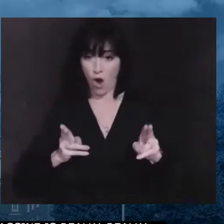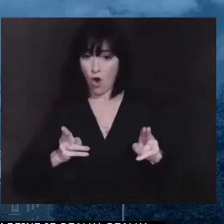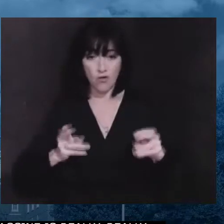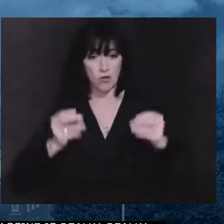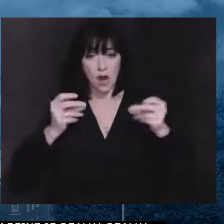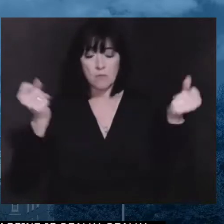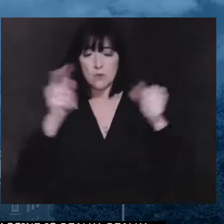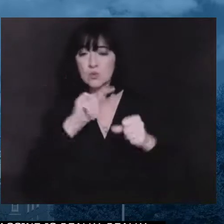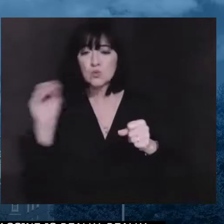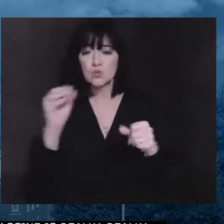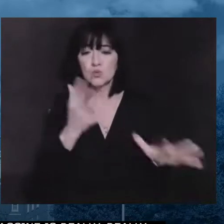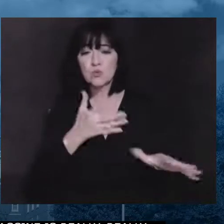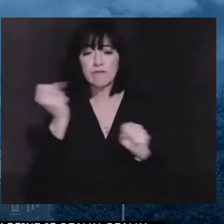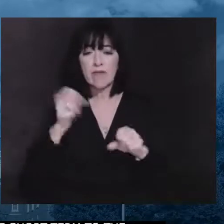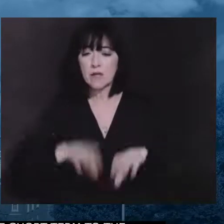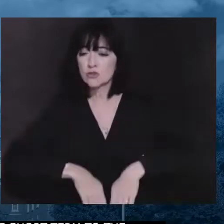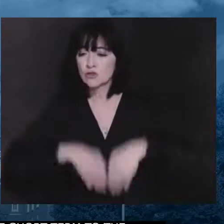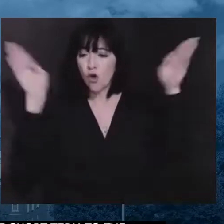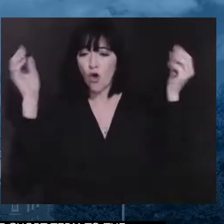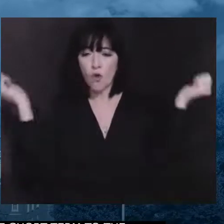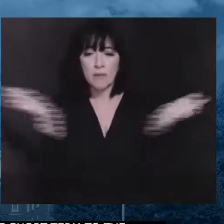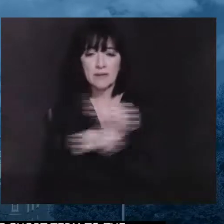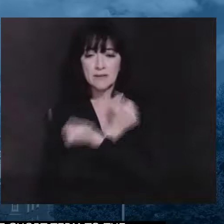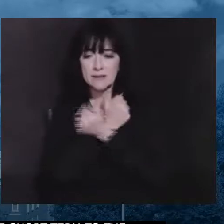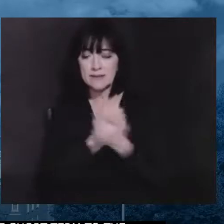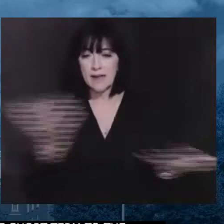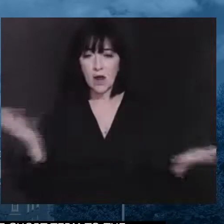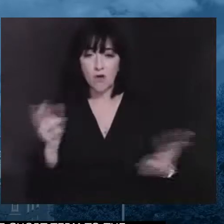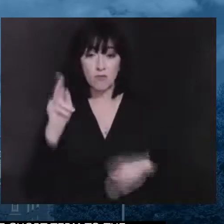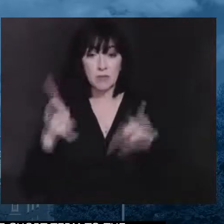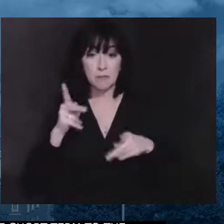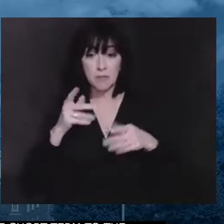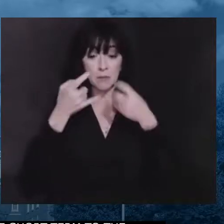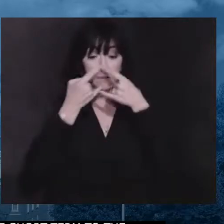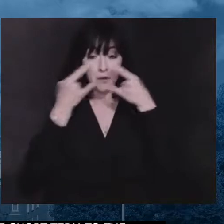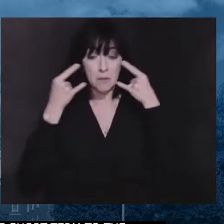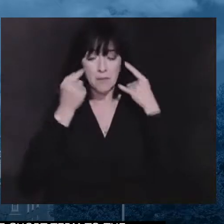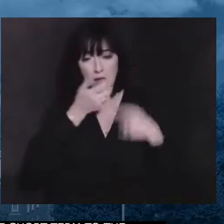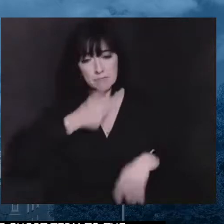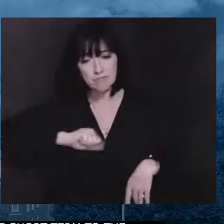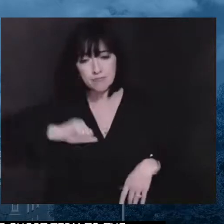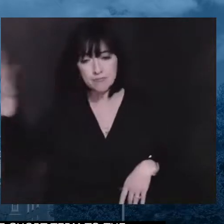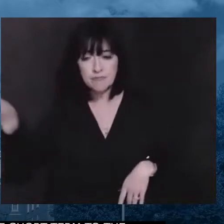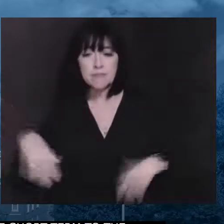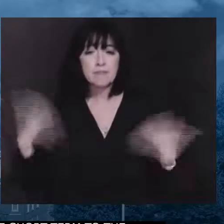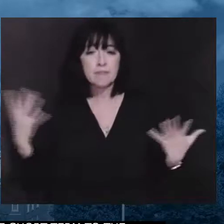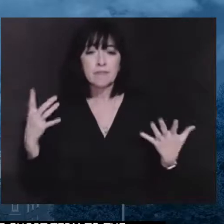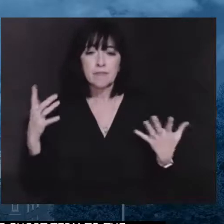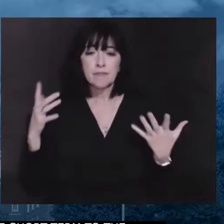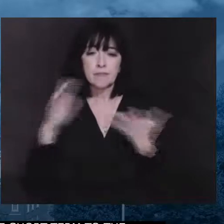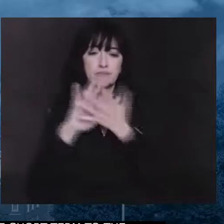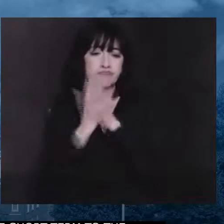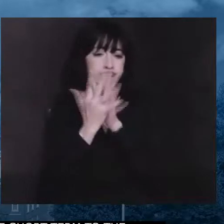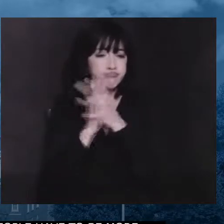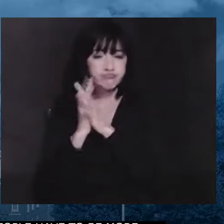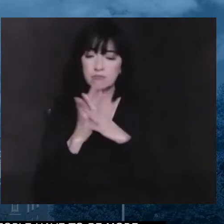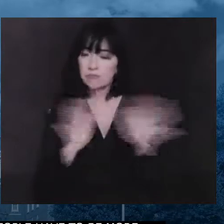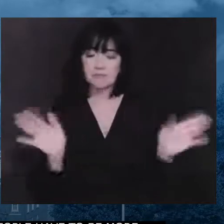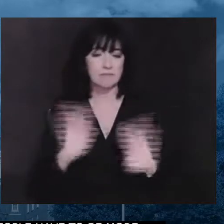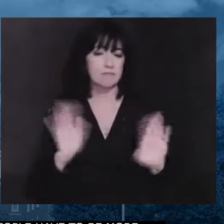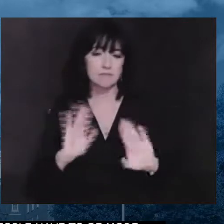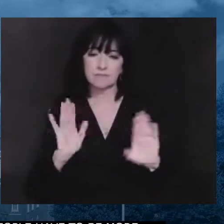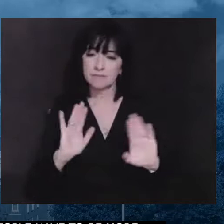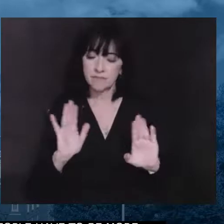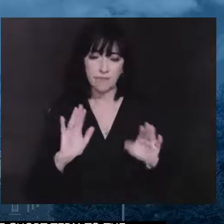seeing. And that's why people have to be more vigilant, more careful over the holidays to follow the public health